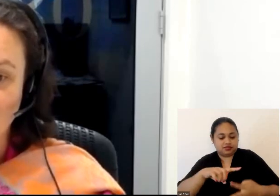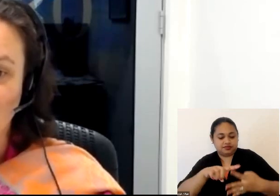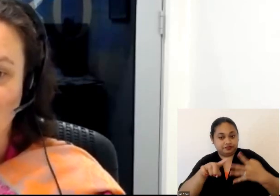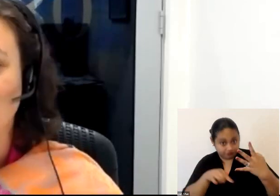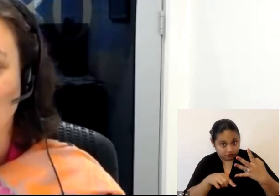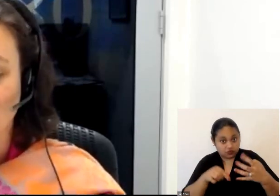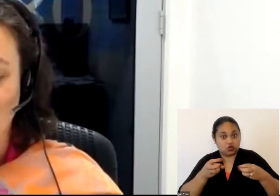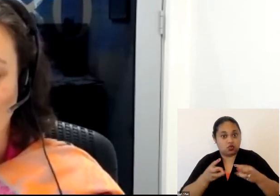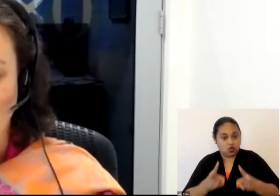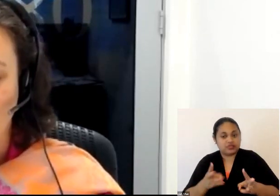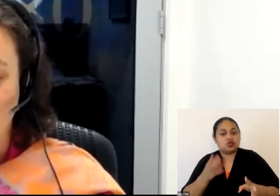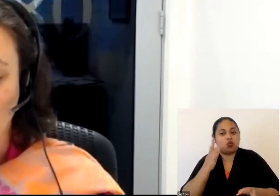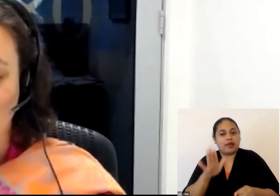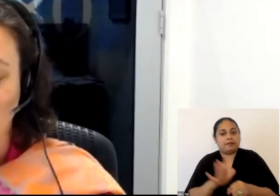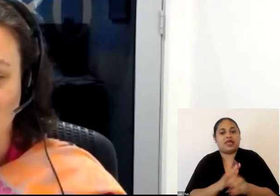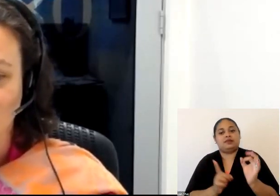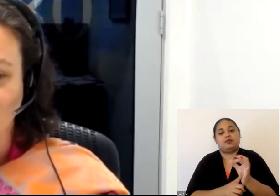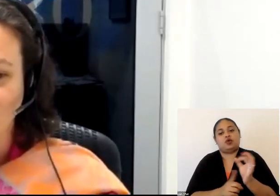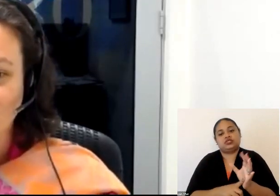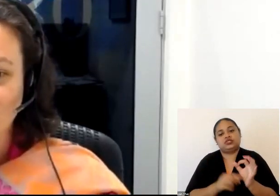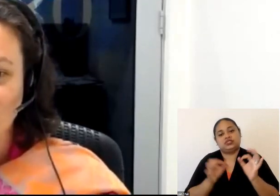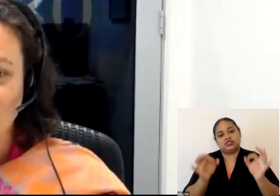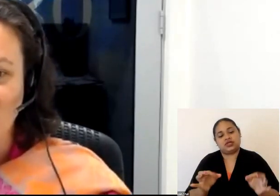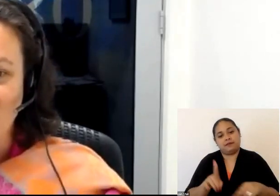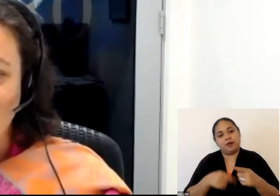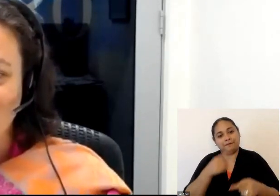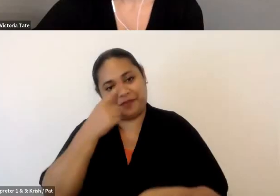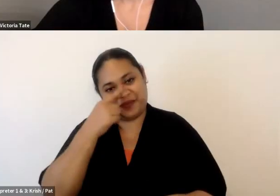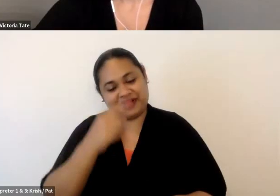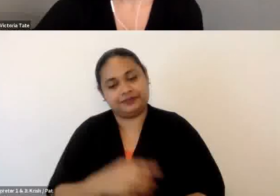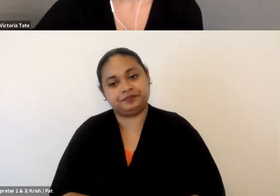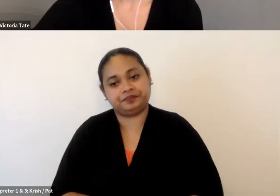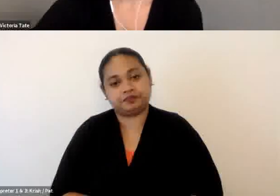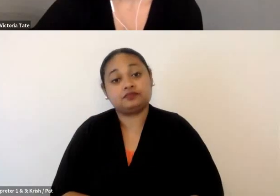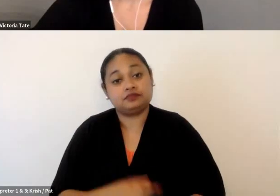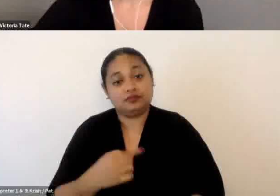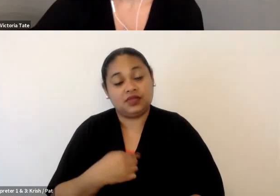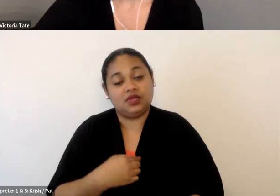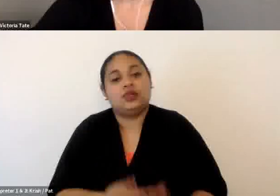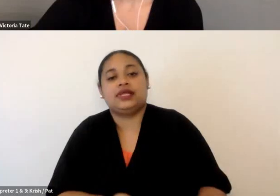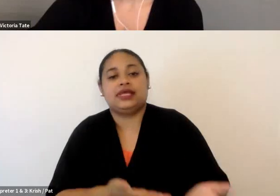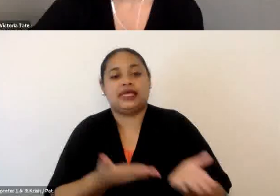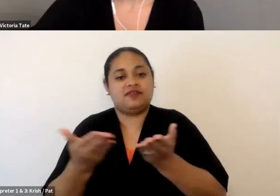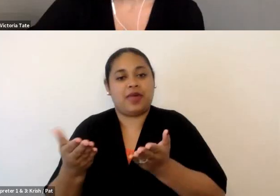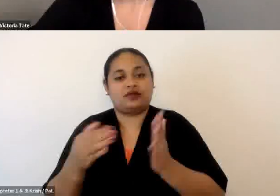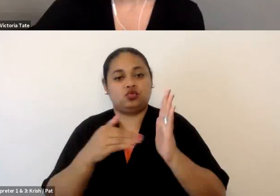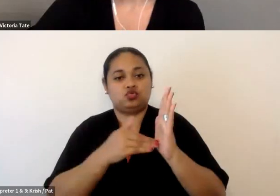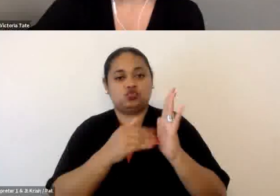to significant decisions about people. I'll leave it there and hand back to you now, Zoe.